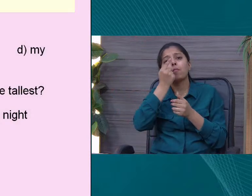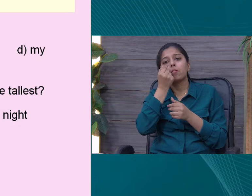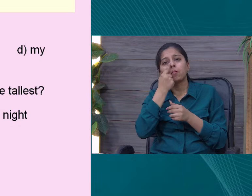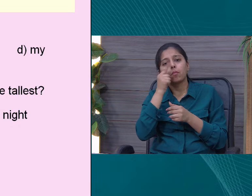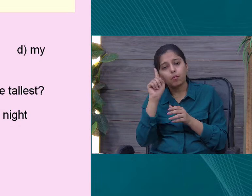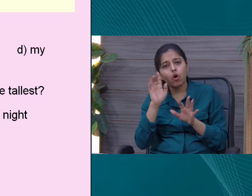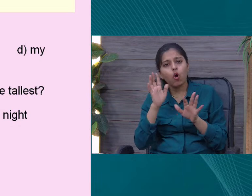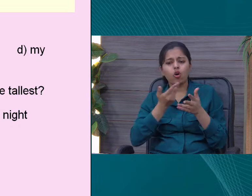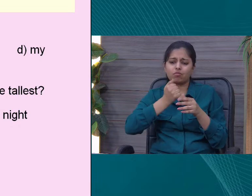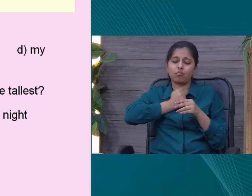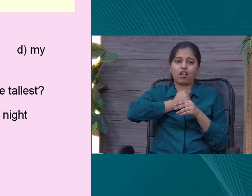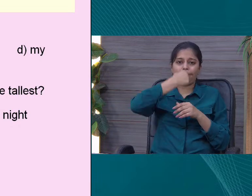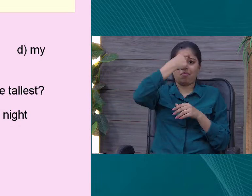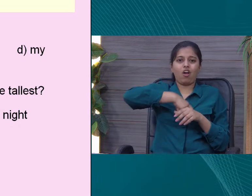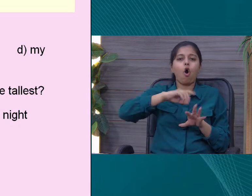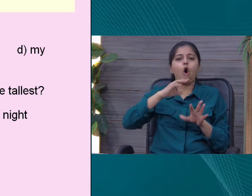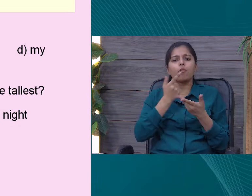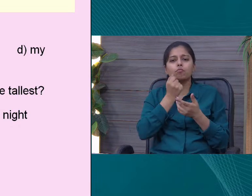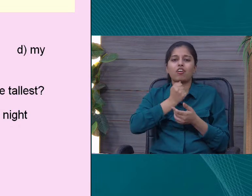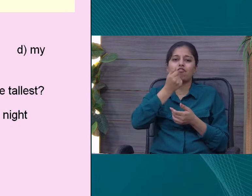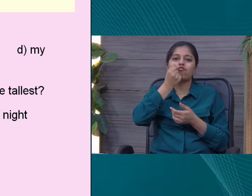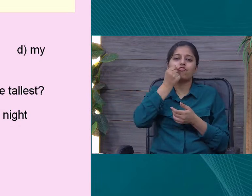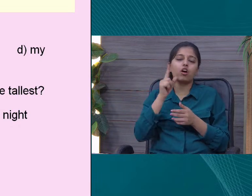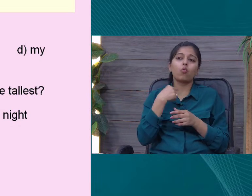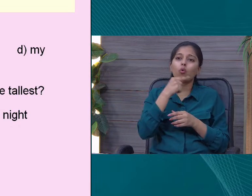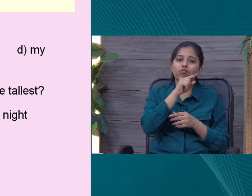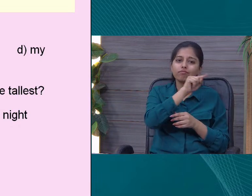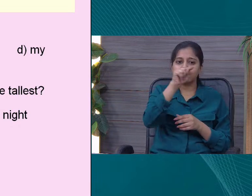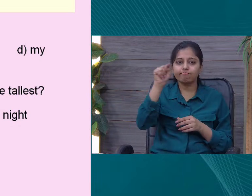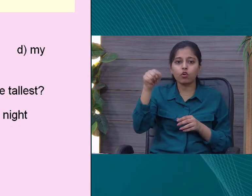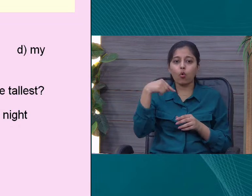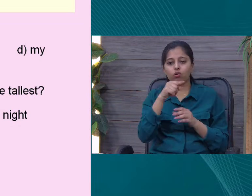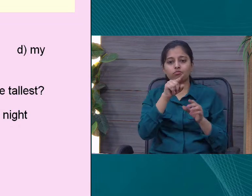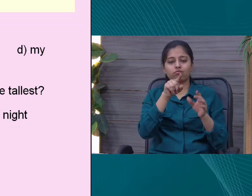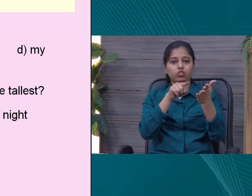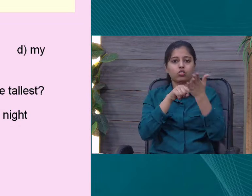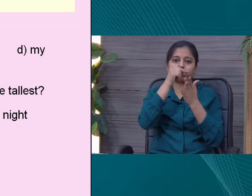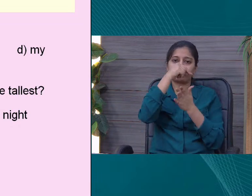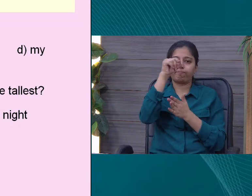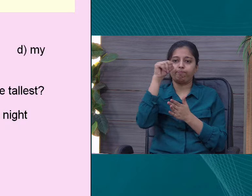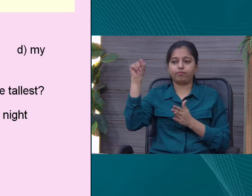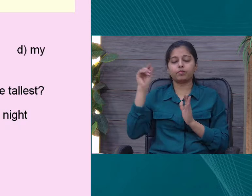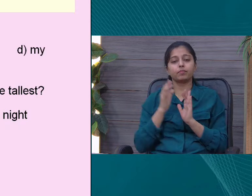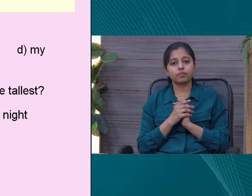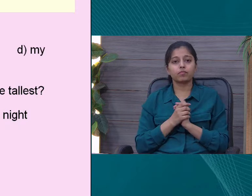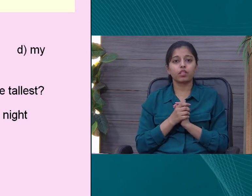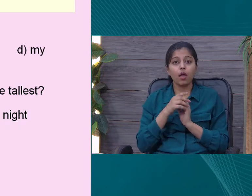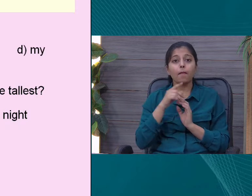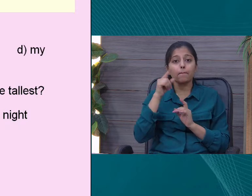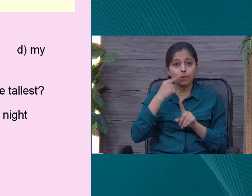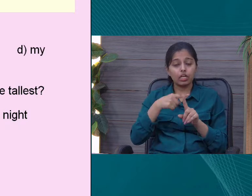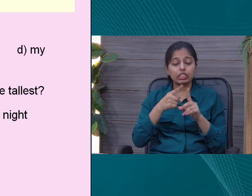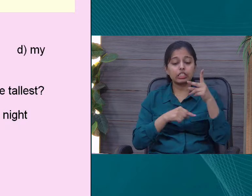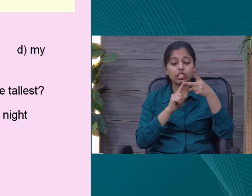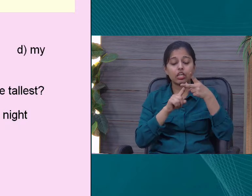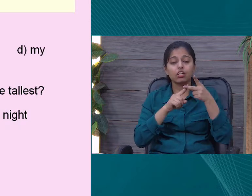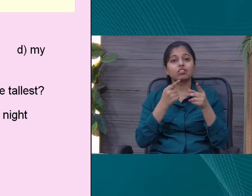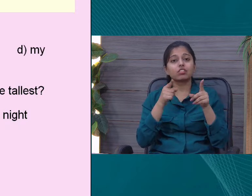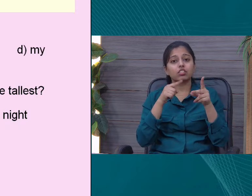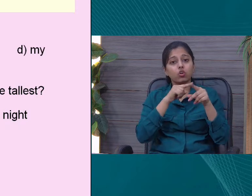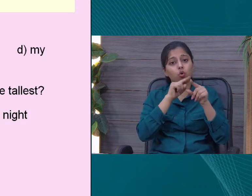me, or my father. Who does my shadow looks like? And what time of the day? It is the